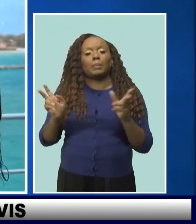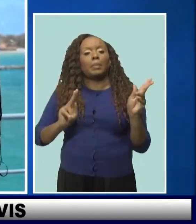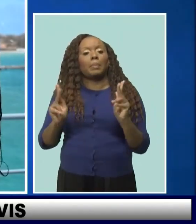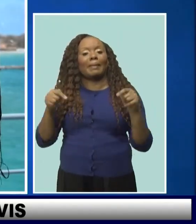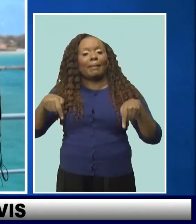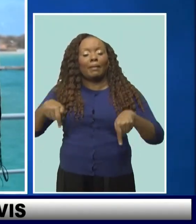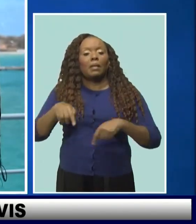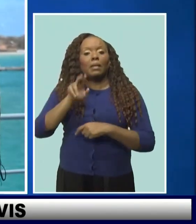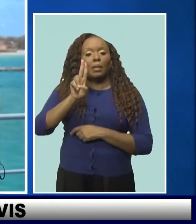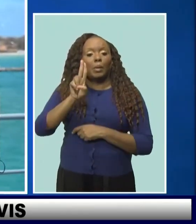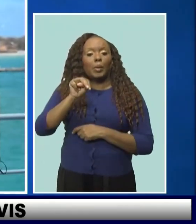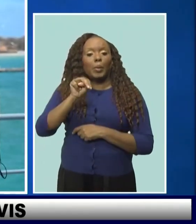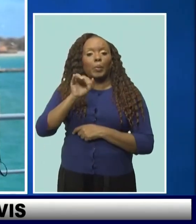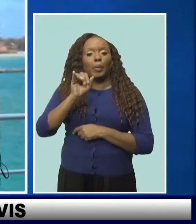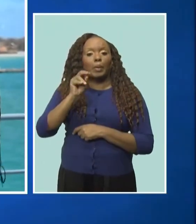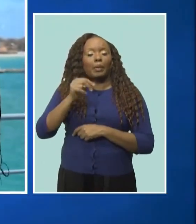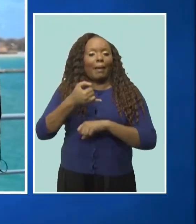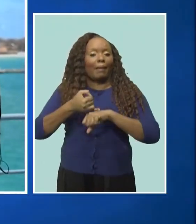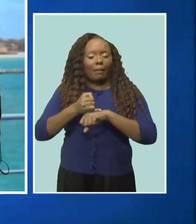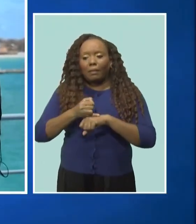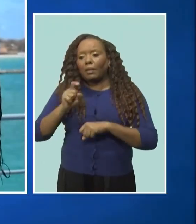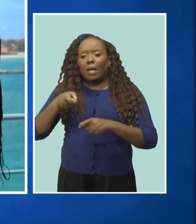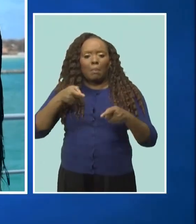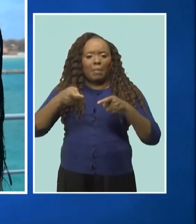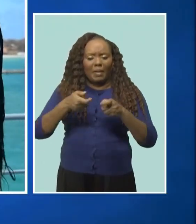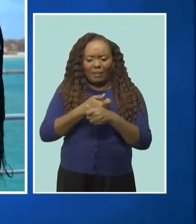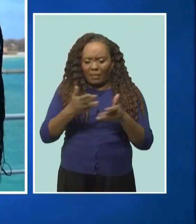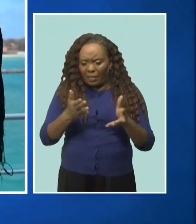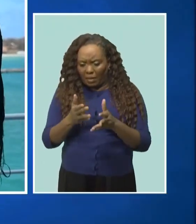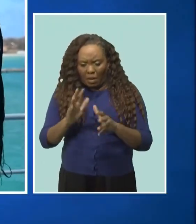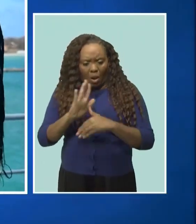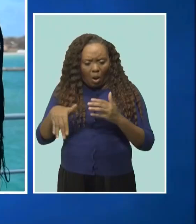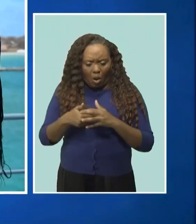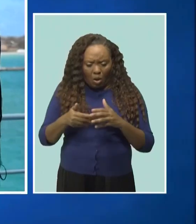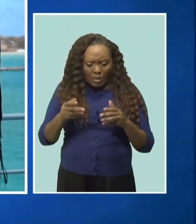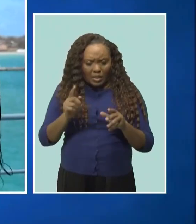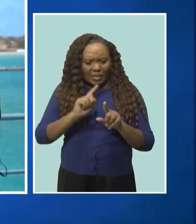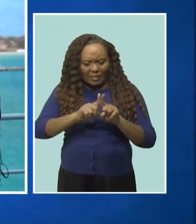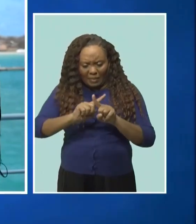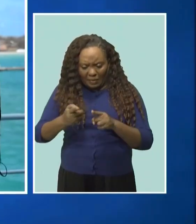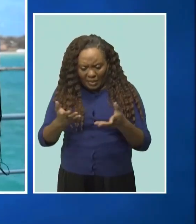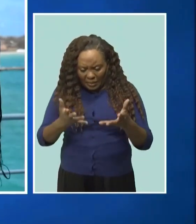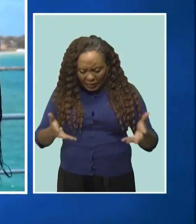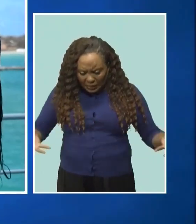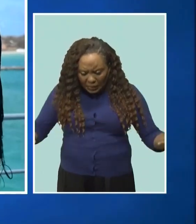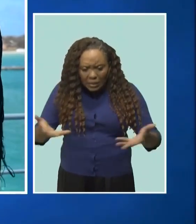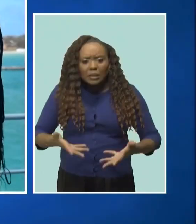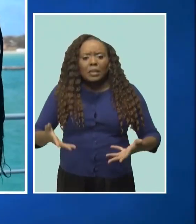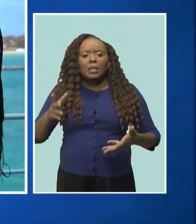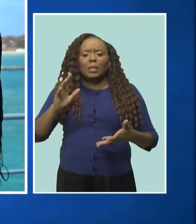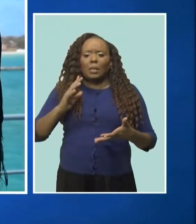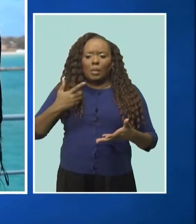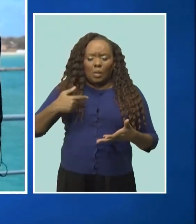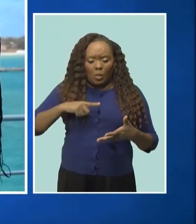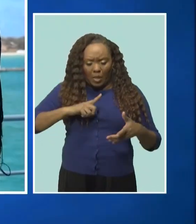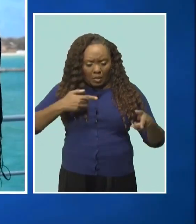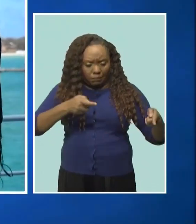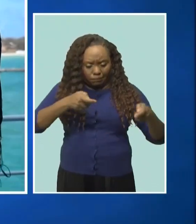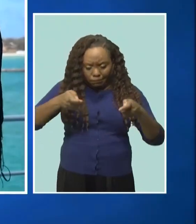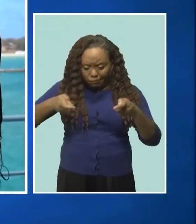job here is to manage the resources, the aid that is coming to the island, and be able to distribute it along